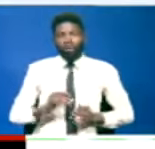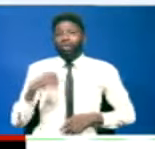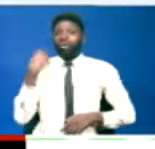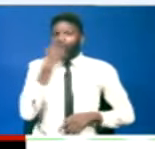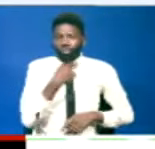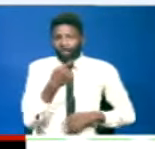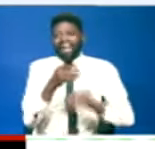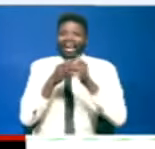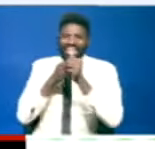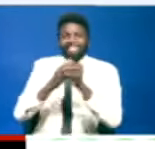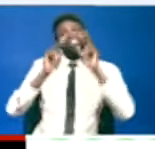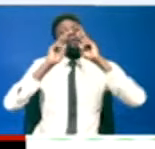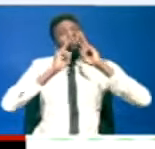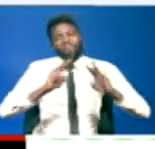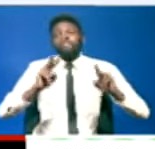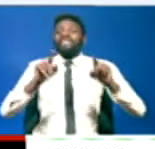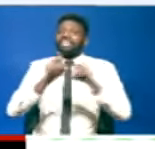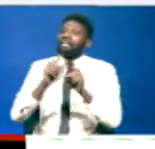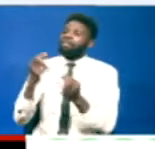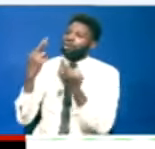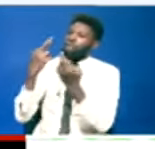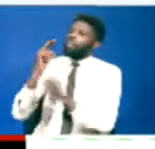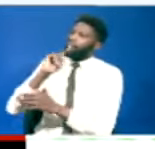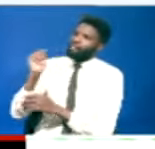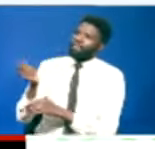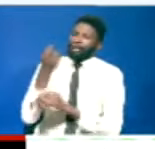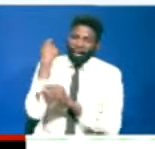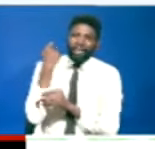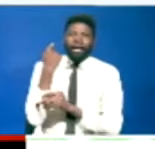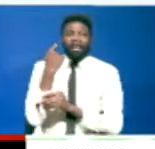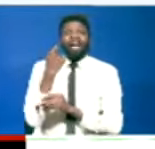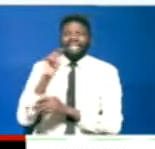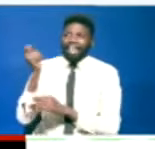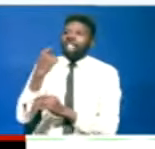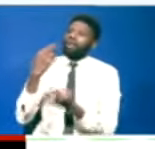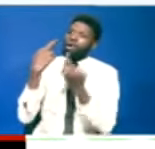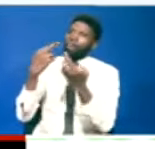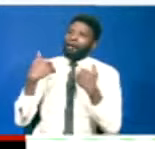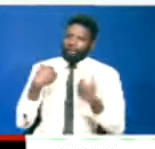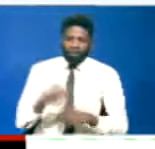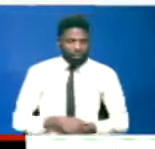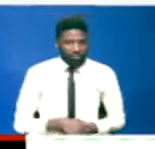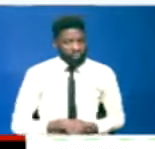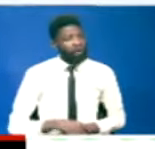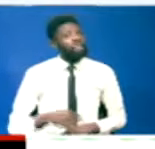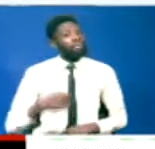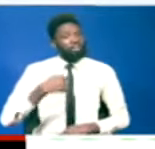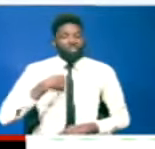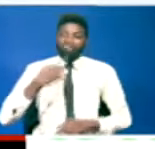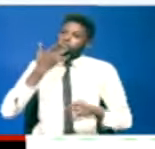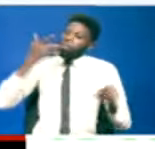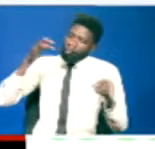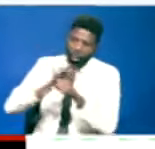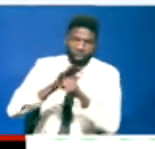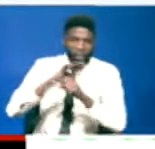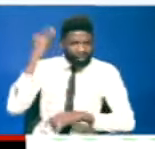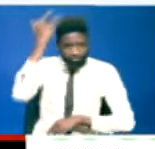hope, hope for Kenya. There is still hope for Kenya. I want to assure Mr. Chebukati and the